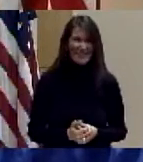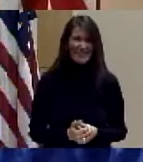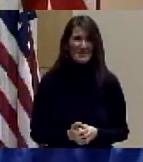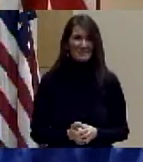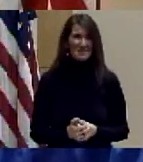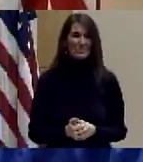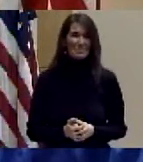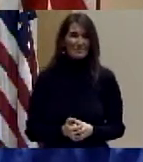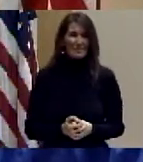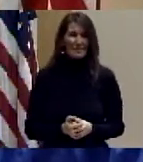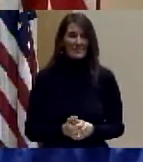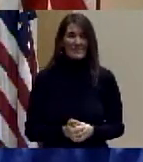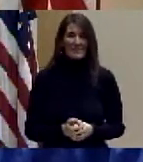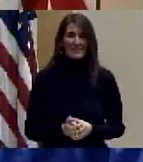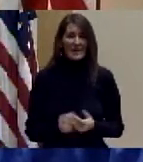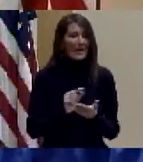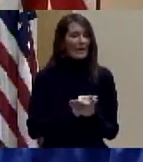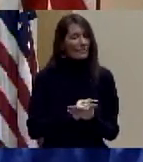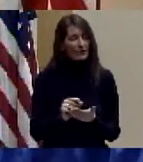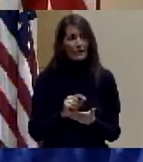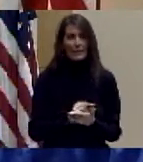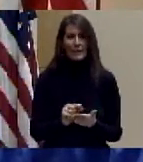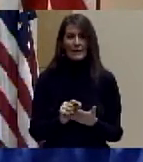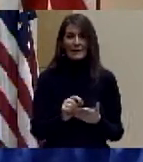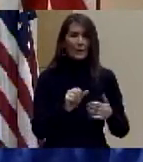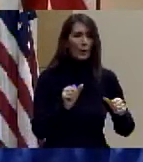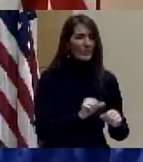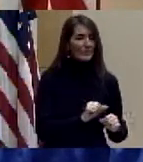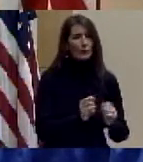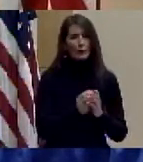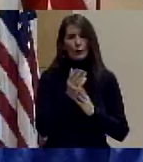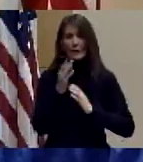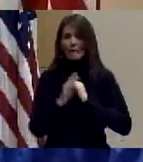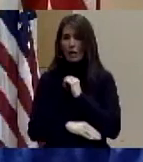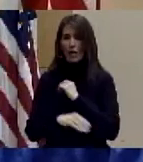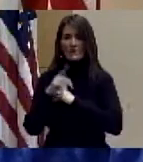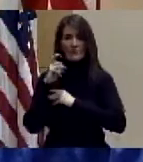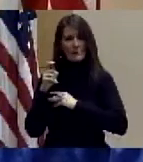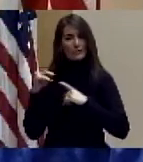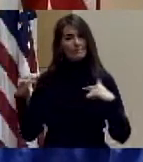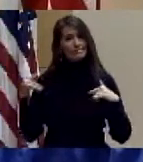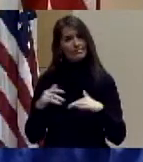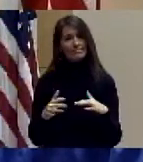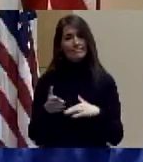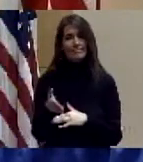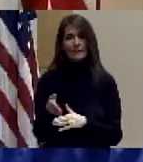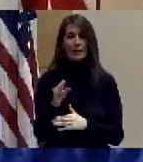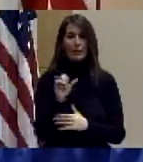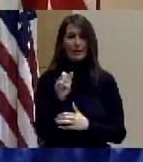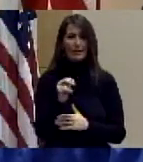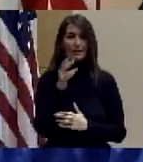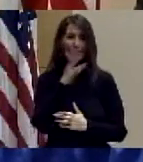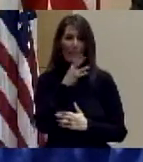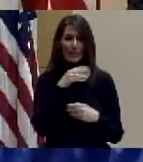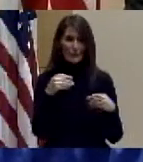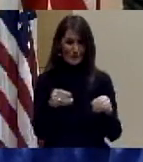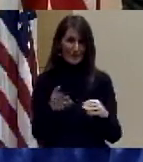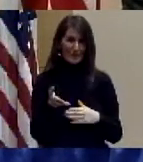top of it, but every week, winter, spring, fall, and summer at our Brighton Farmers Market.